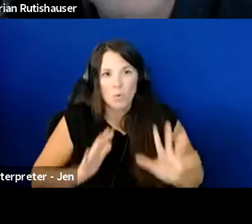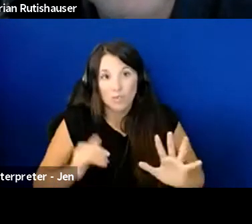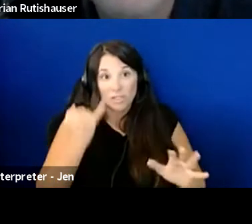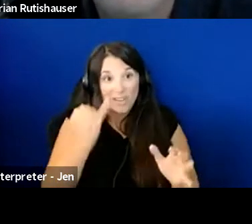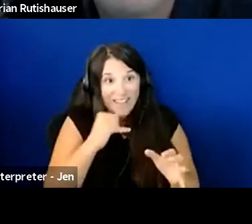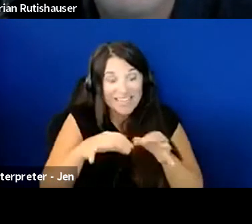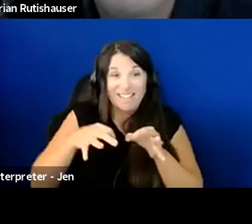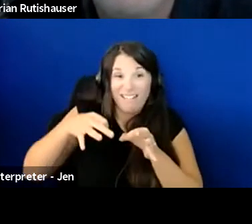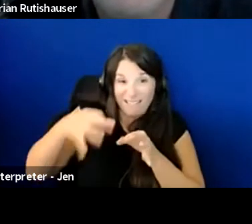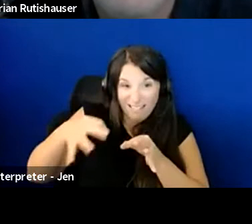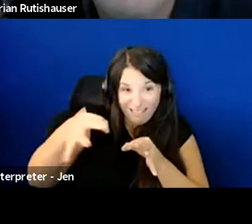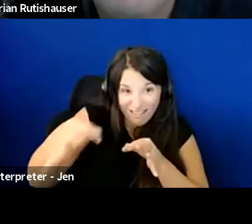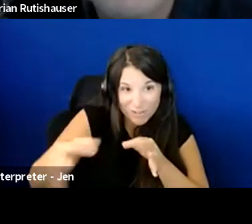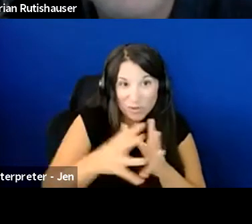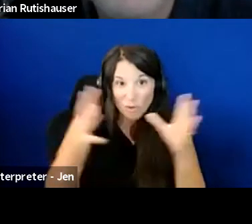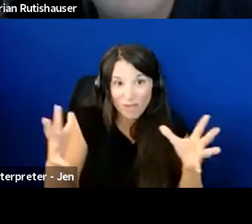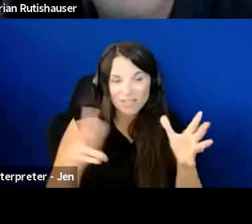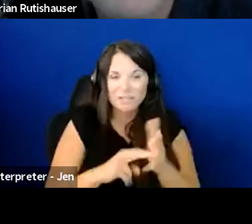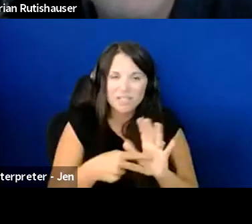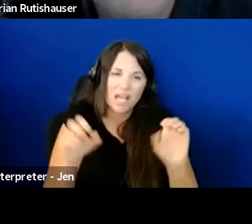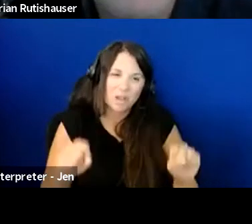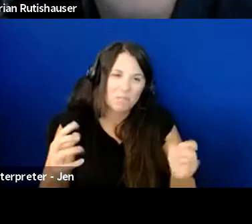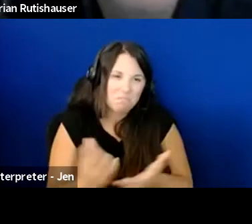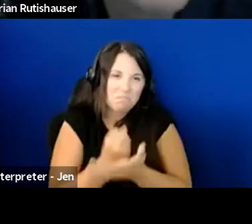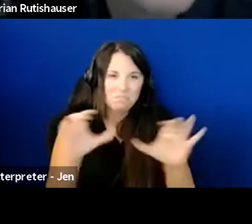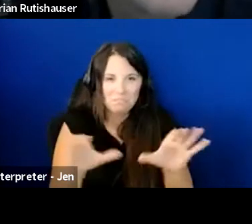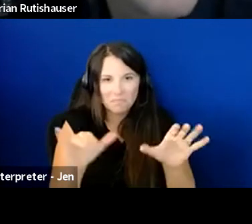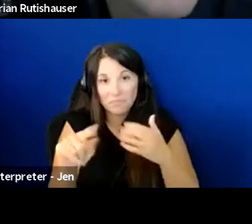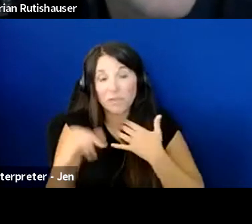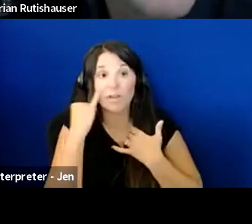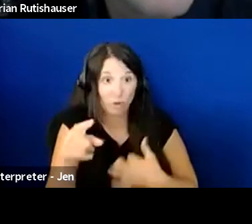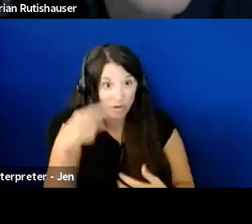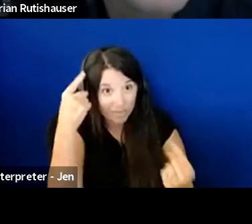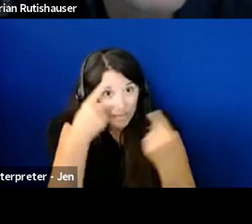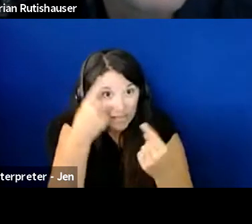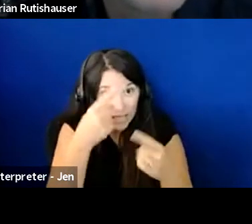too much, I was able to do it. So if anyone's thinking about doing it, you should definitely do it.